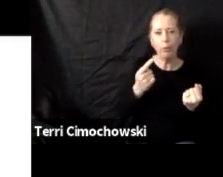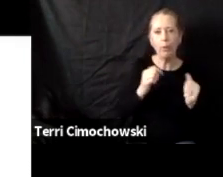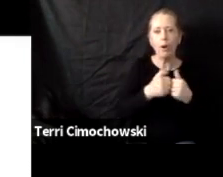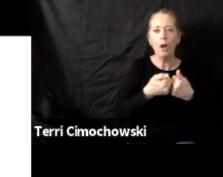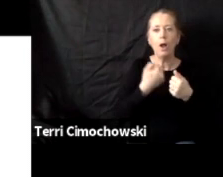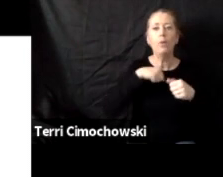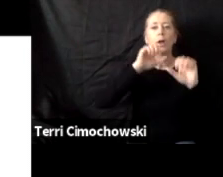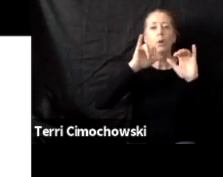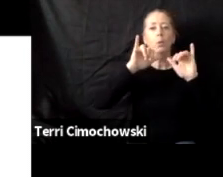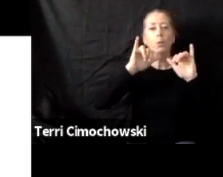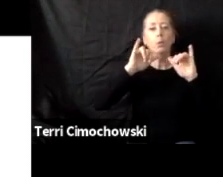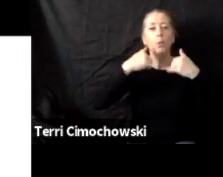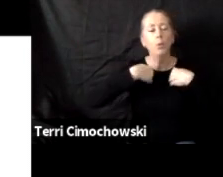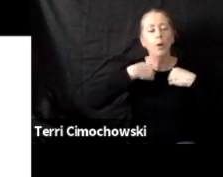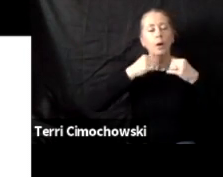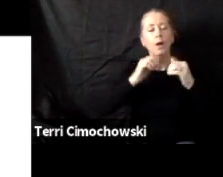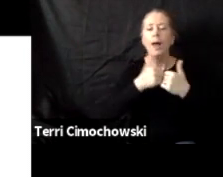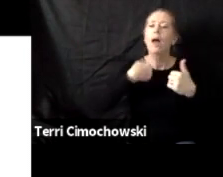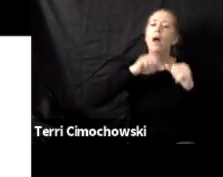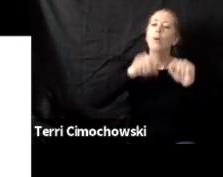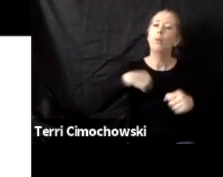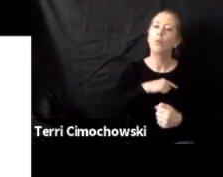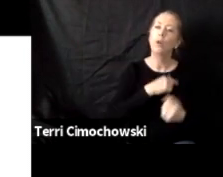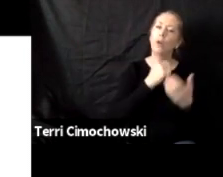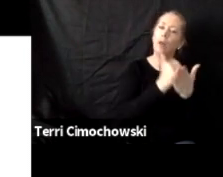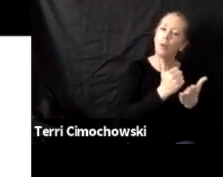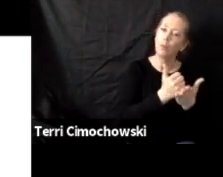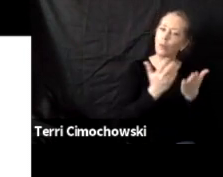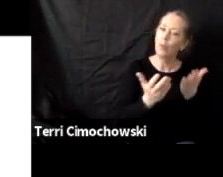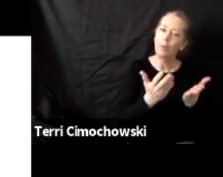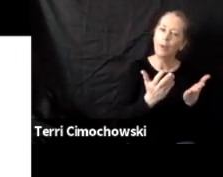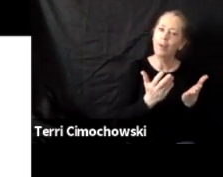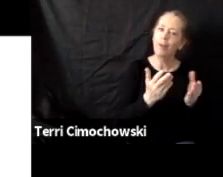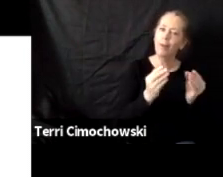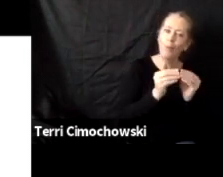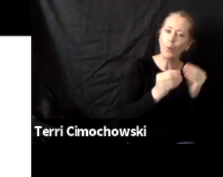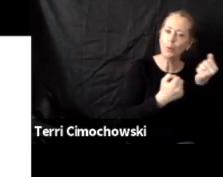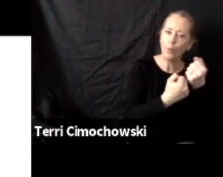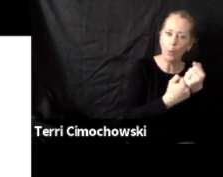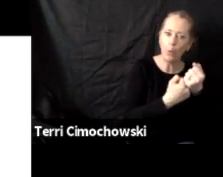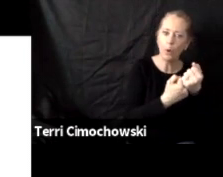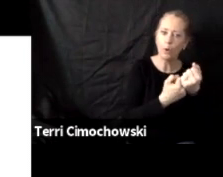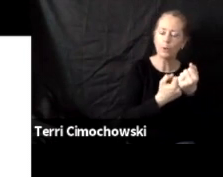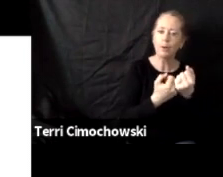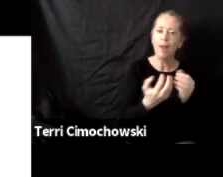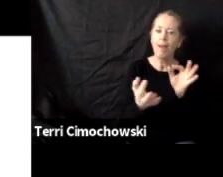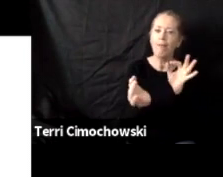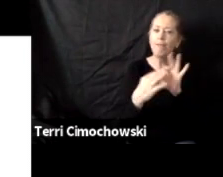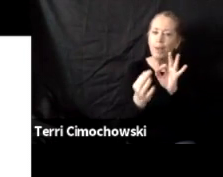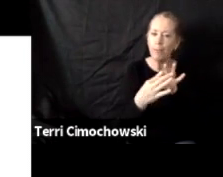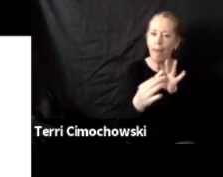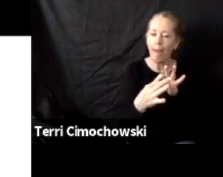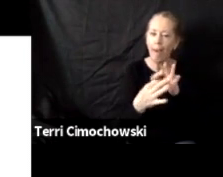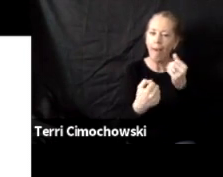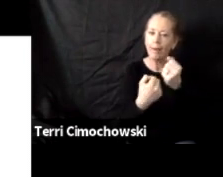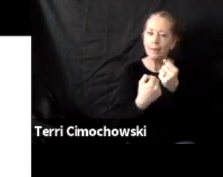we as a system really help the student with anything that might need additional support, and also to provide feedback to the student. So this